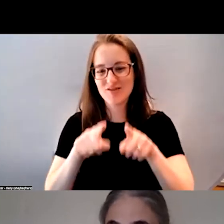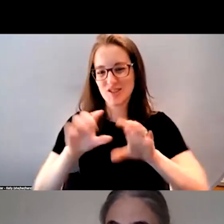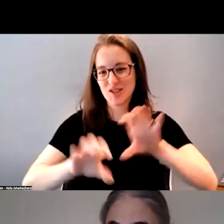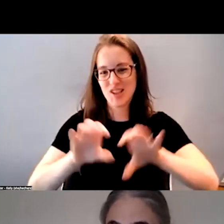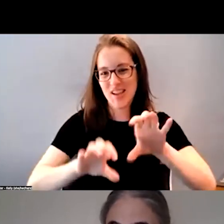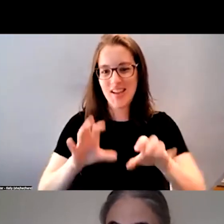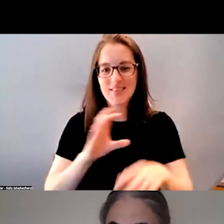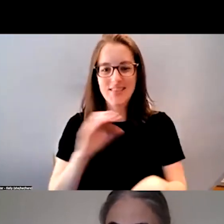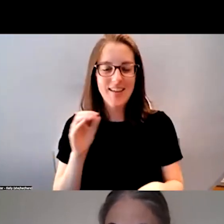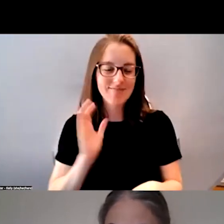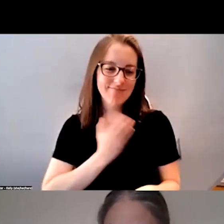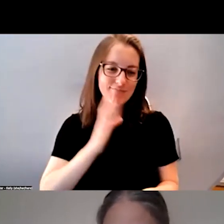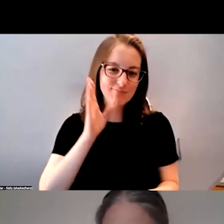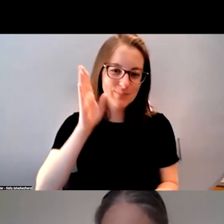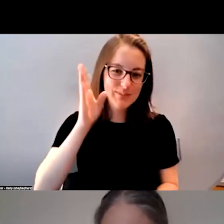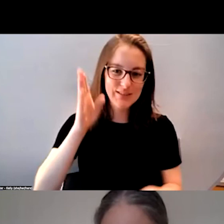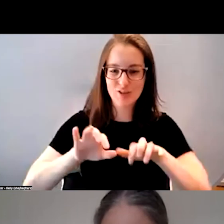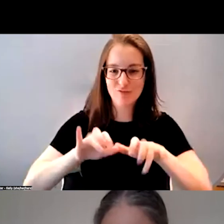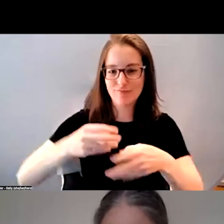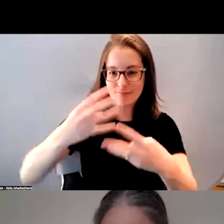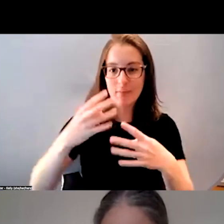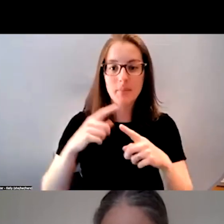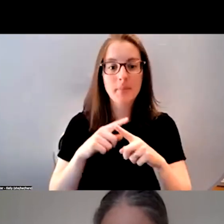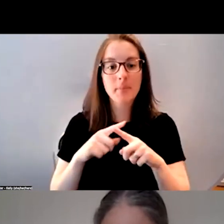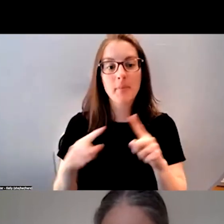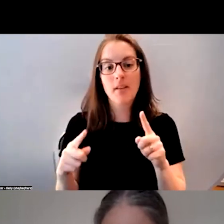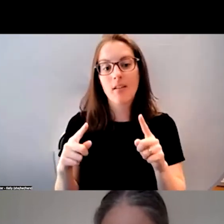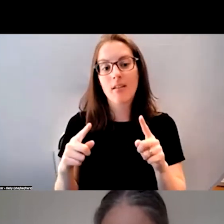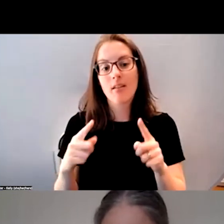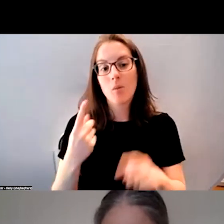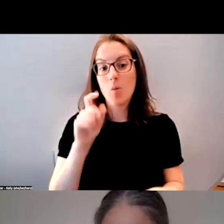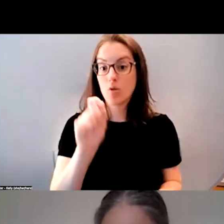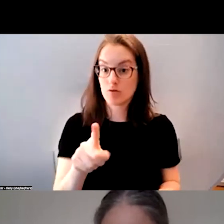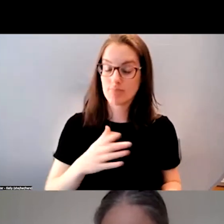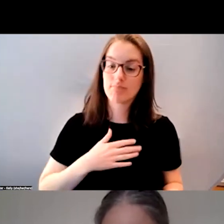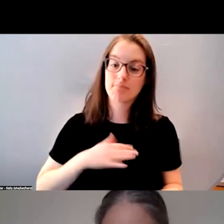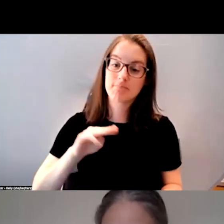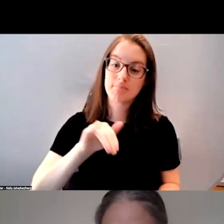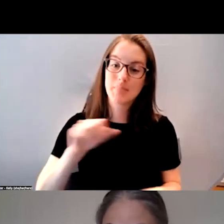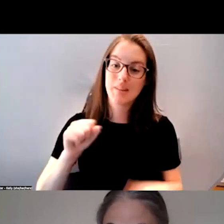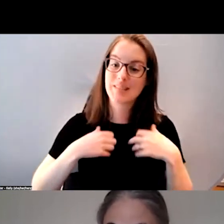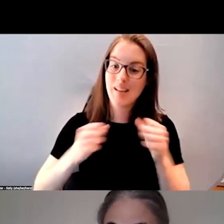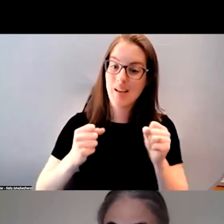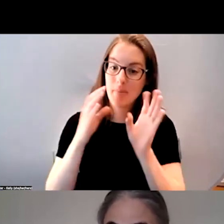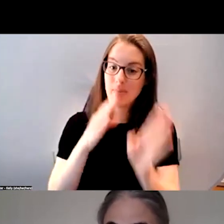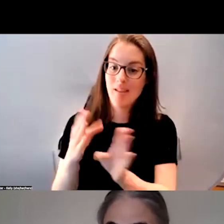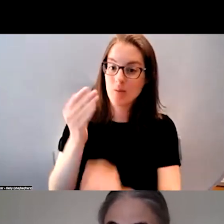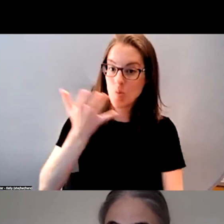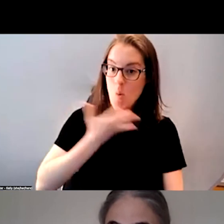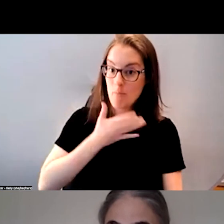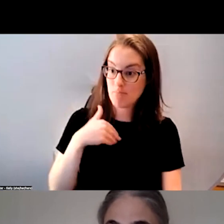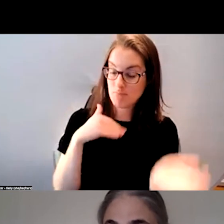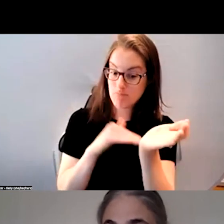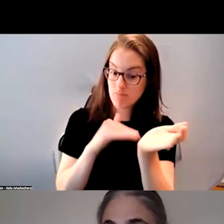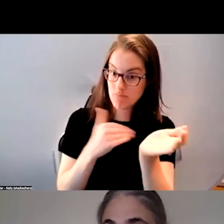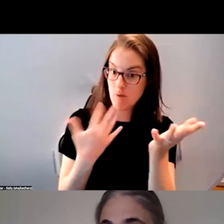bit through our presentations. But in one question is, my Mass Health plan told me that the clinician I want to see as my